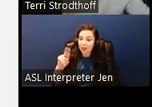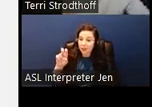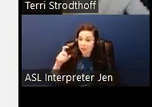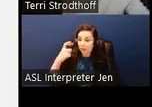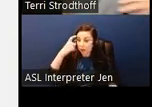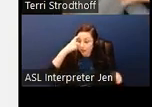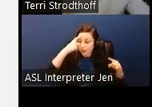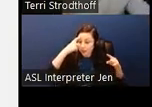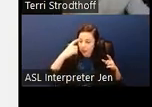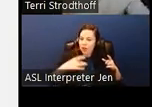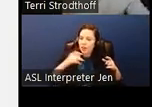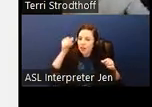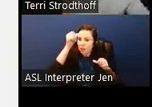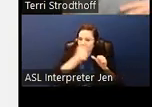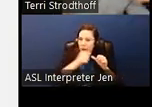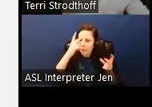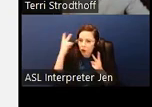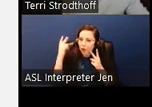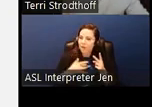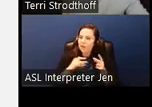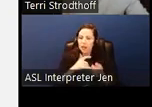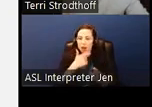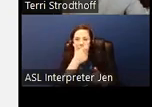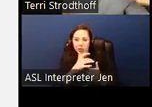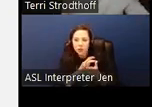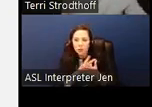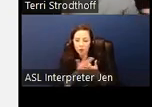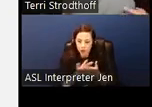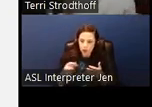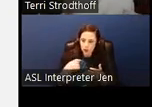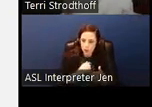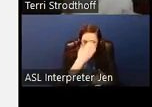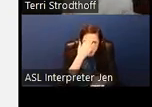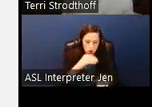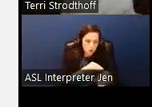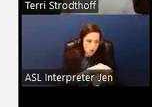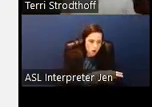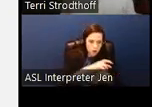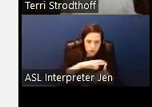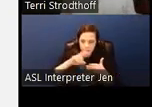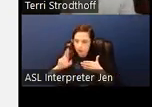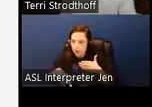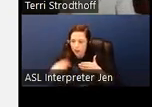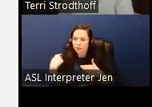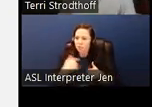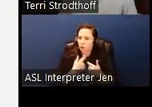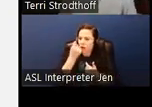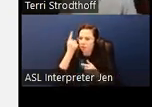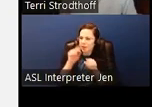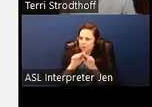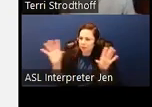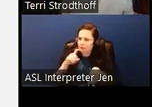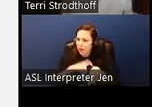playing a movie back, like we can tell a story, like we can attribute cause and effect. We understand time. We can sequence